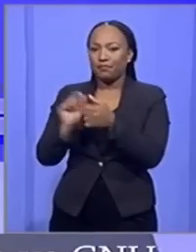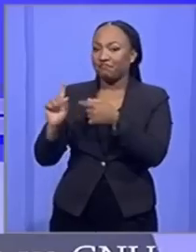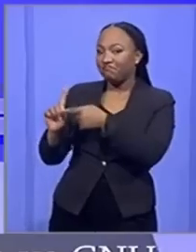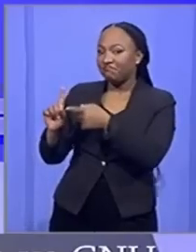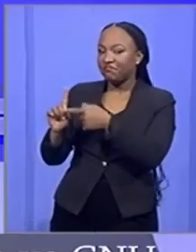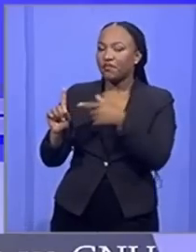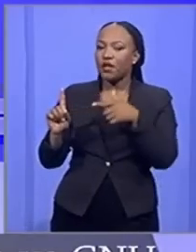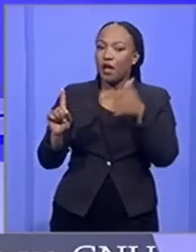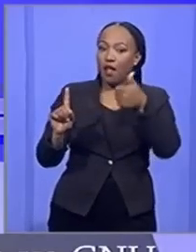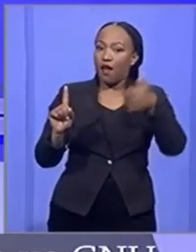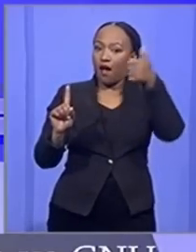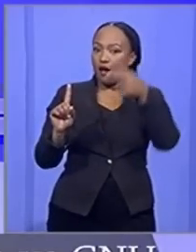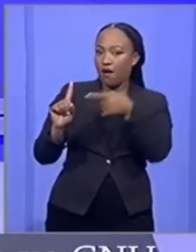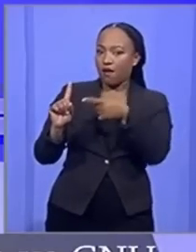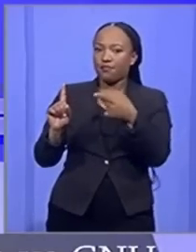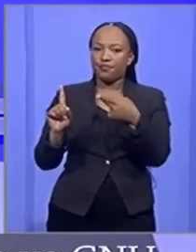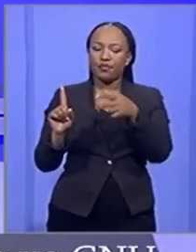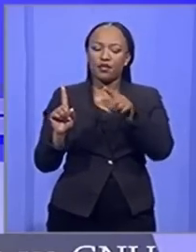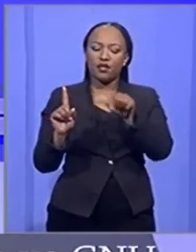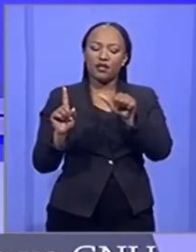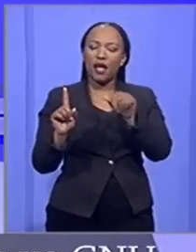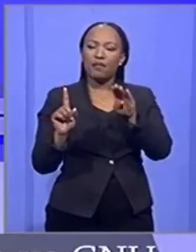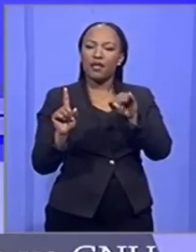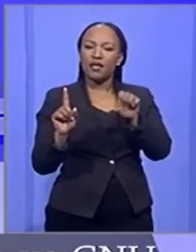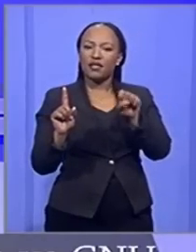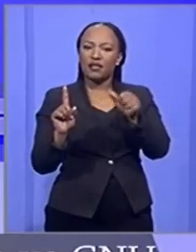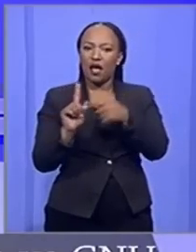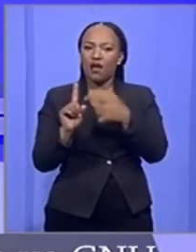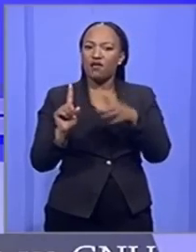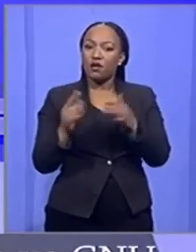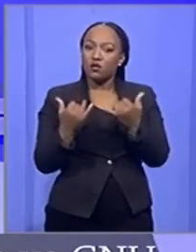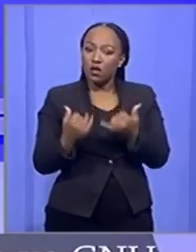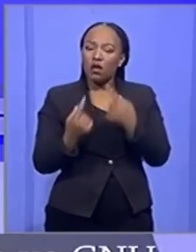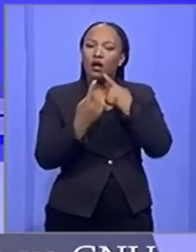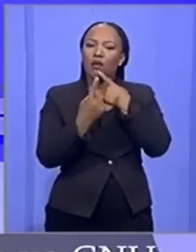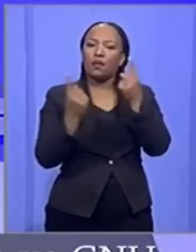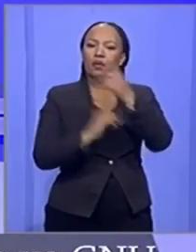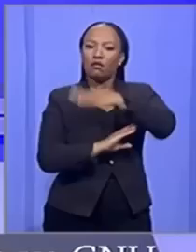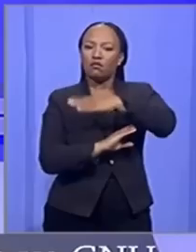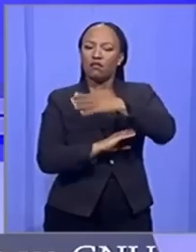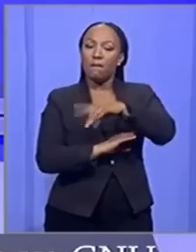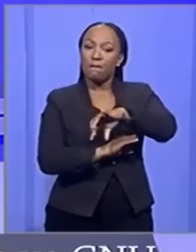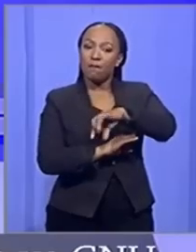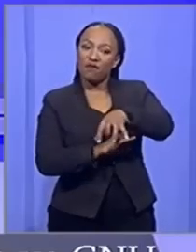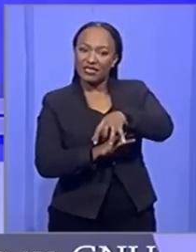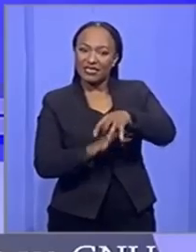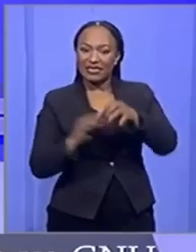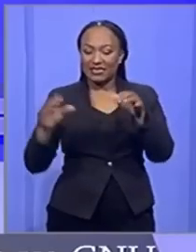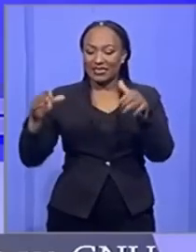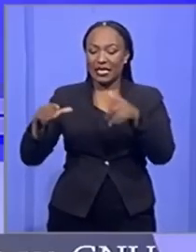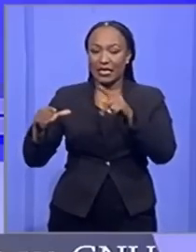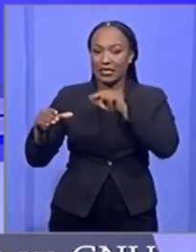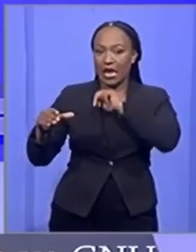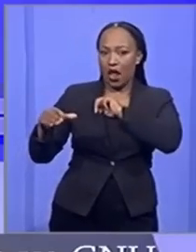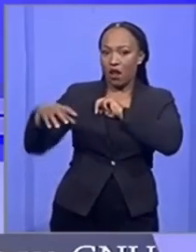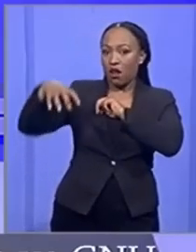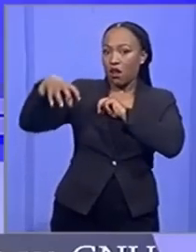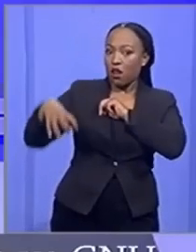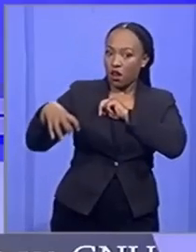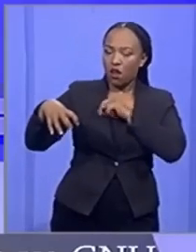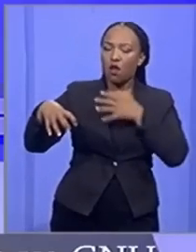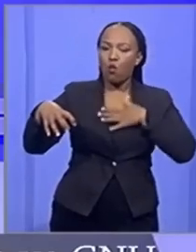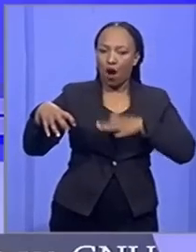Velingosini Hlabisa yo a dirile go tsebišo ye ka pejana mathapameng a lehono. Maemong a province mokgatlo o ikemišeditše go ba karolo ya mmušo